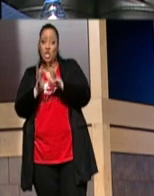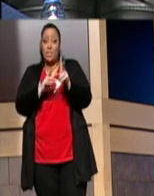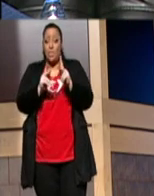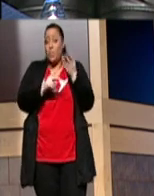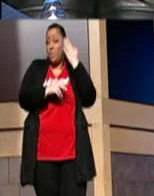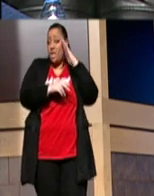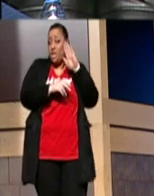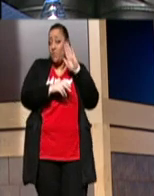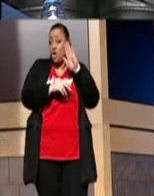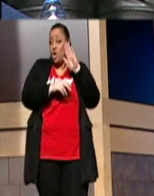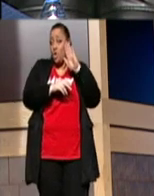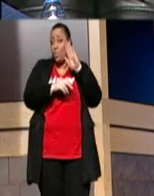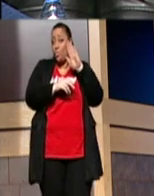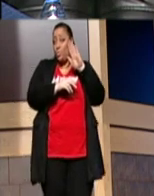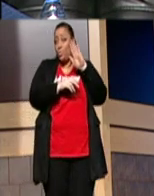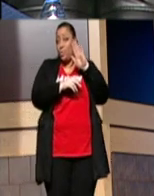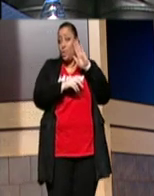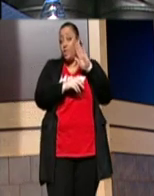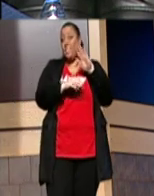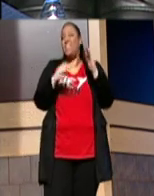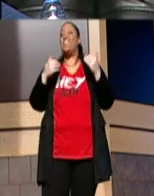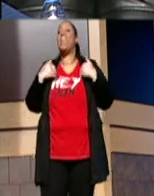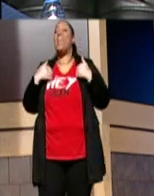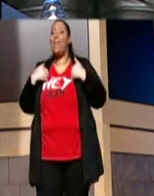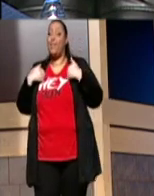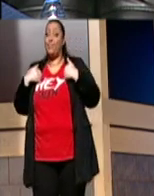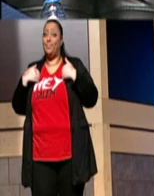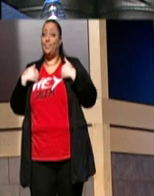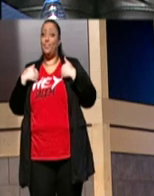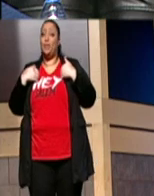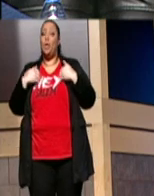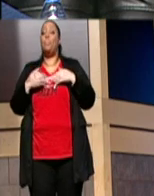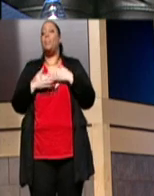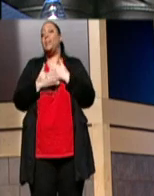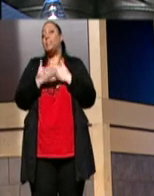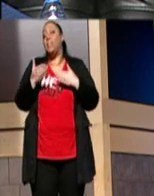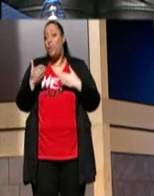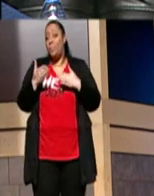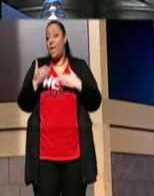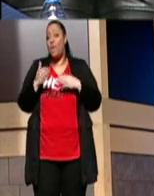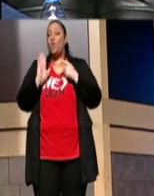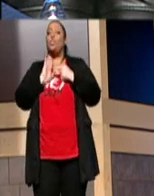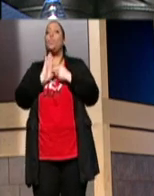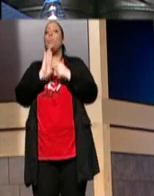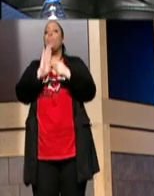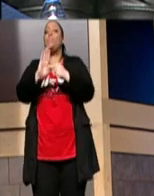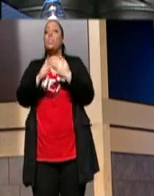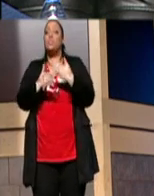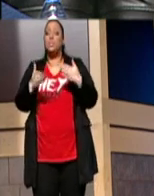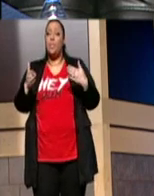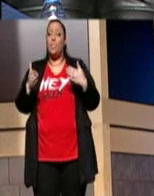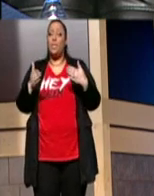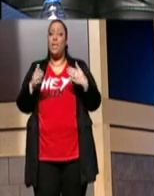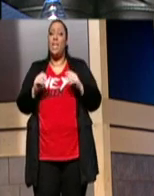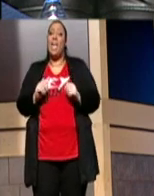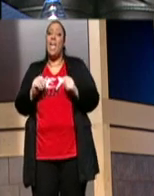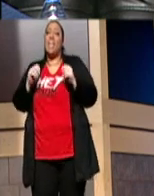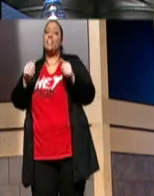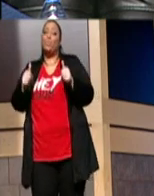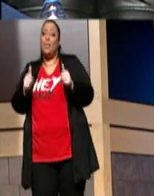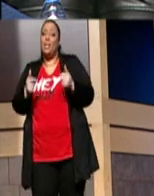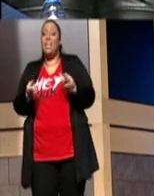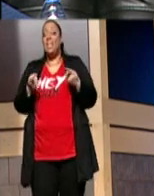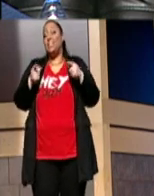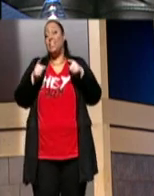know that was even among medication. But somehow you reveal something that as quickly as this